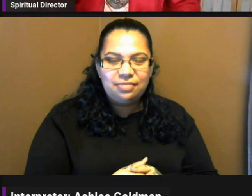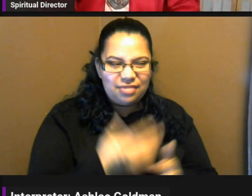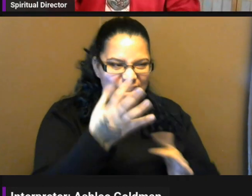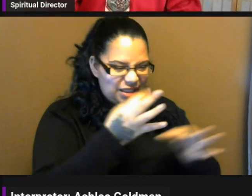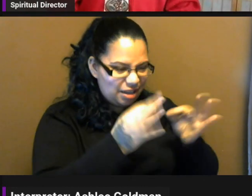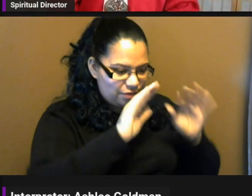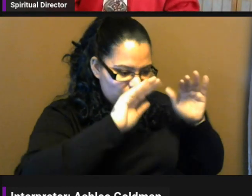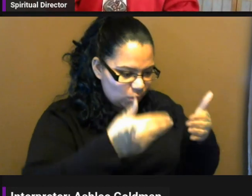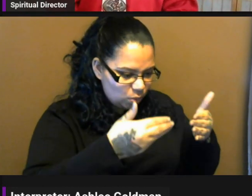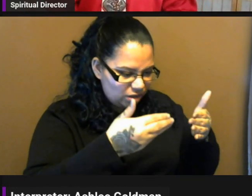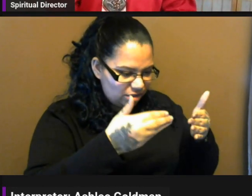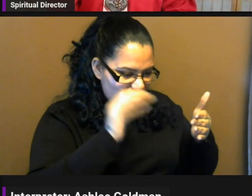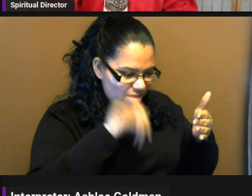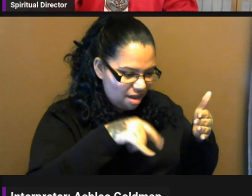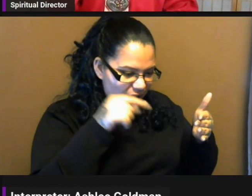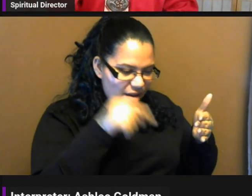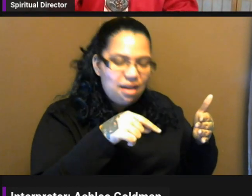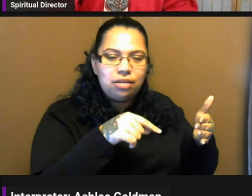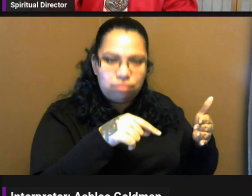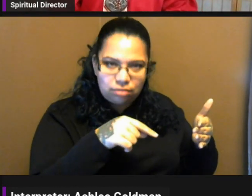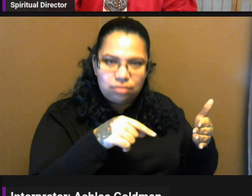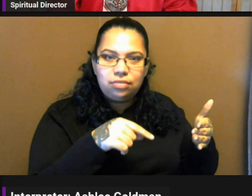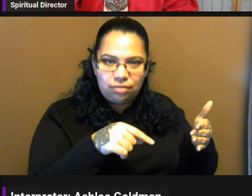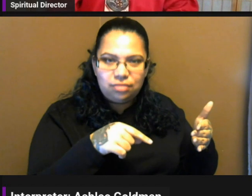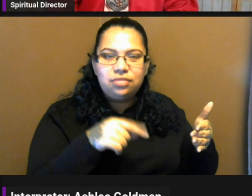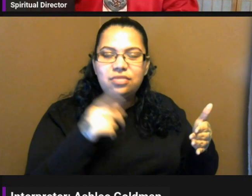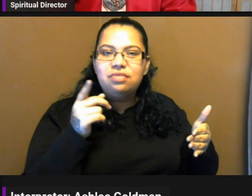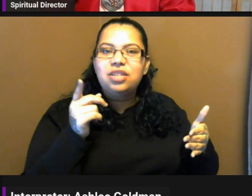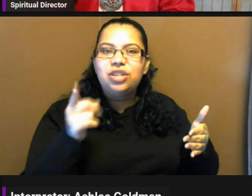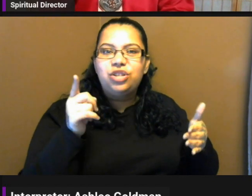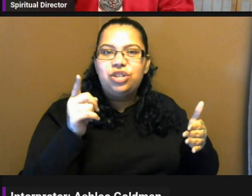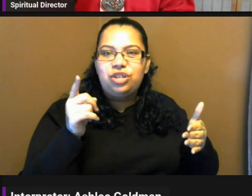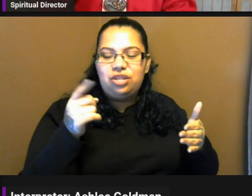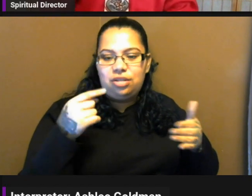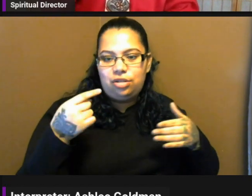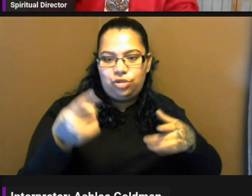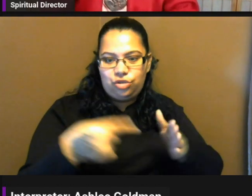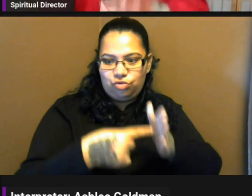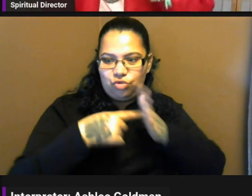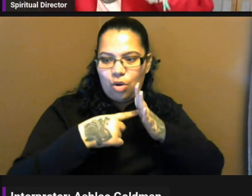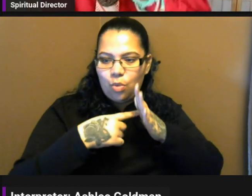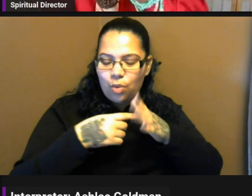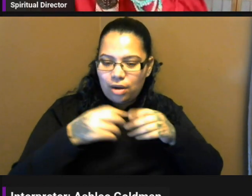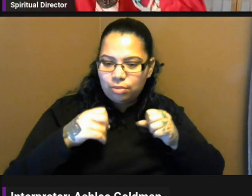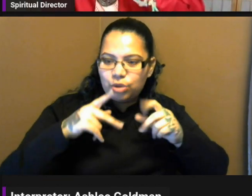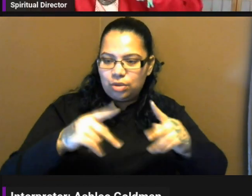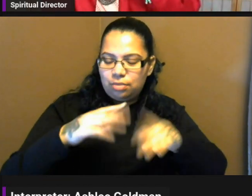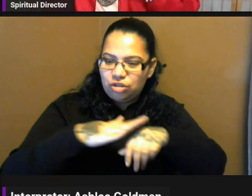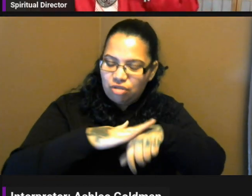Rather than spiraling down that, she is offering us the opportunity to be gentle with ourselves,